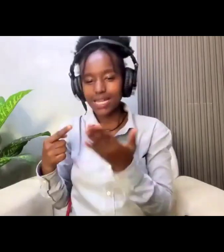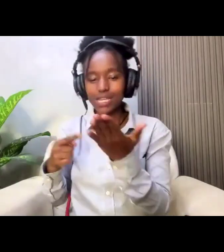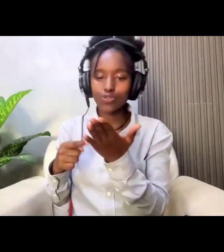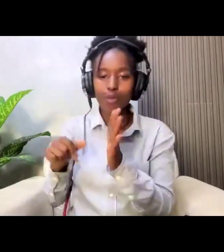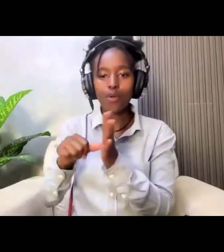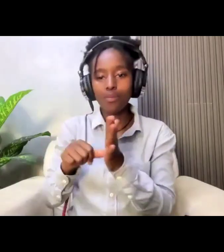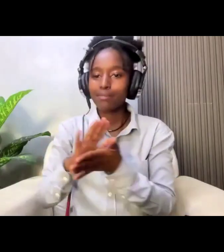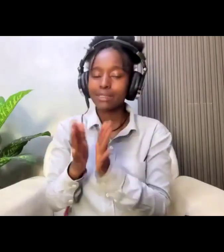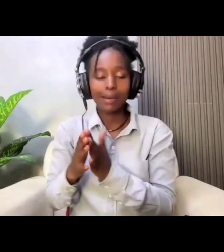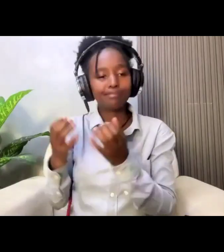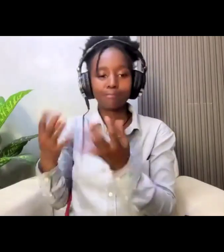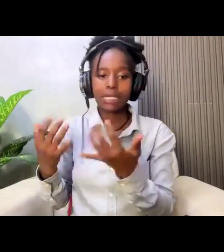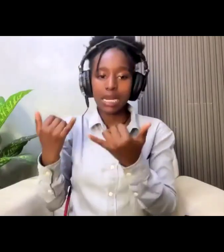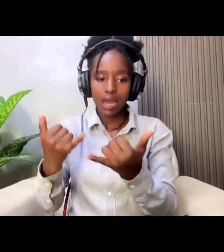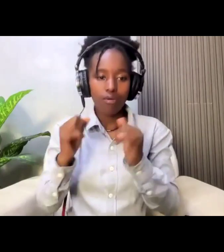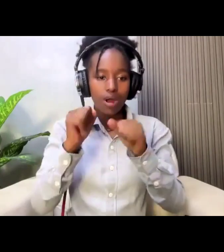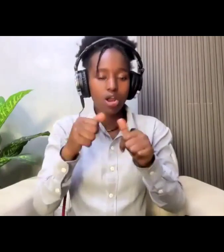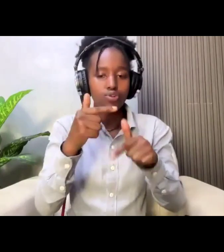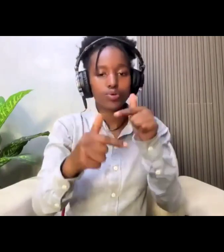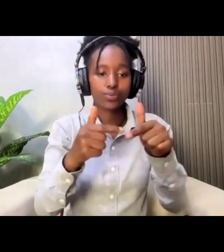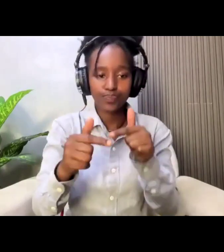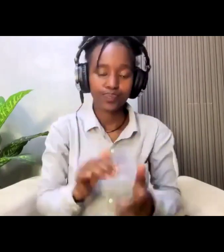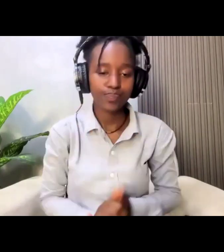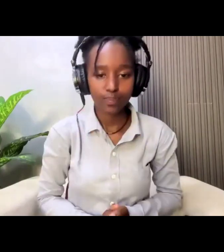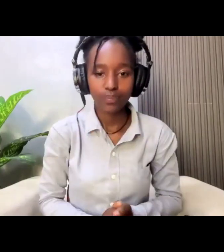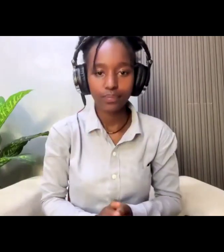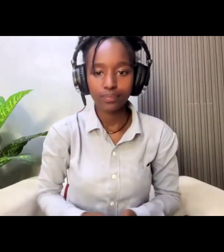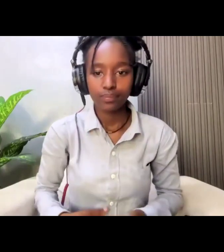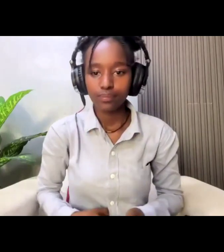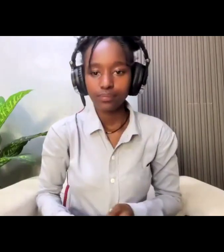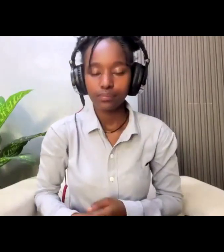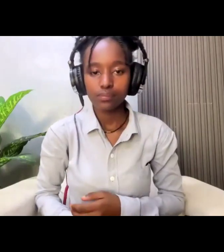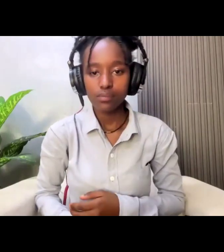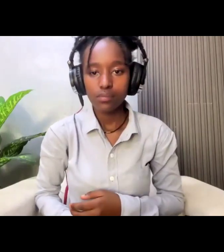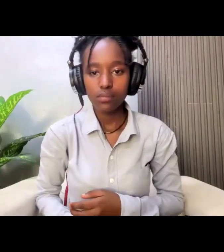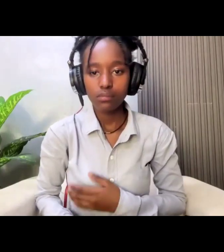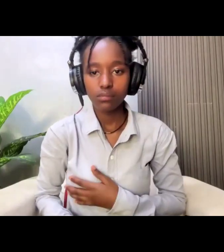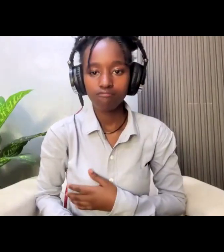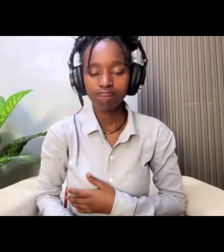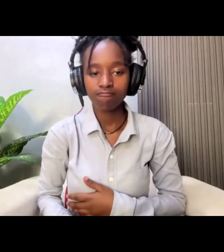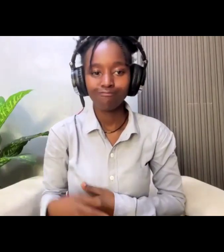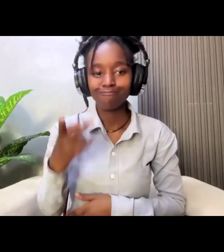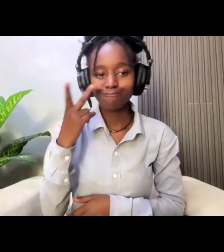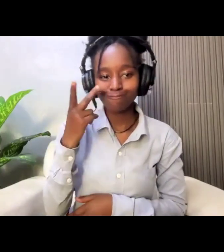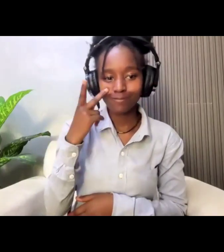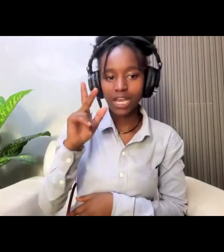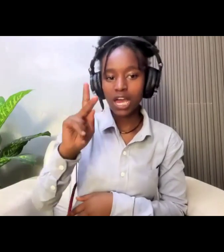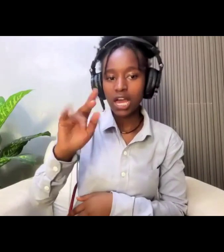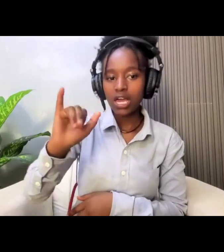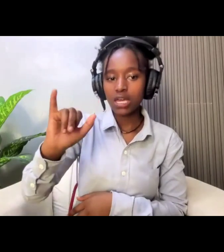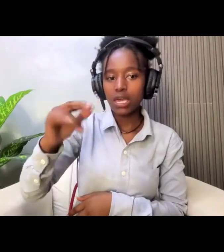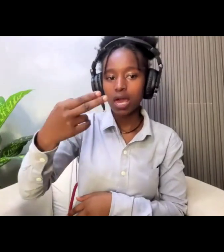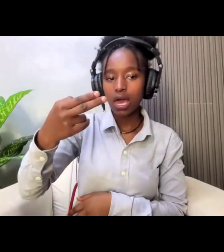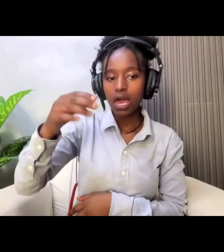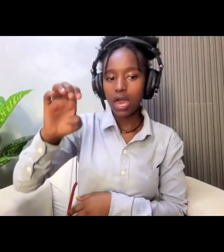Okay, as we have communication back, we're still having difficulty getting connected back to Kihembo in